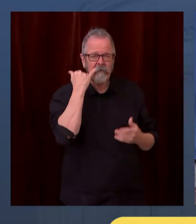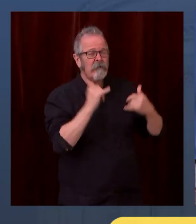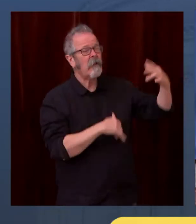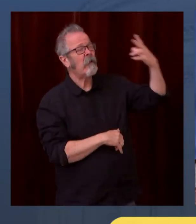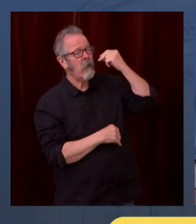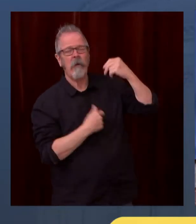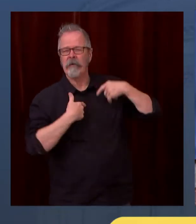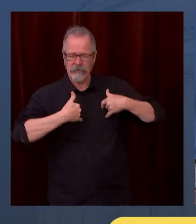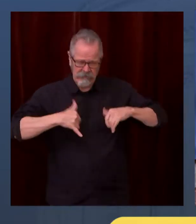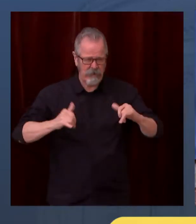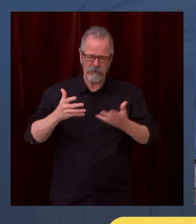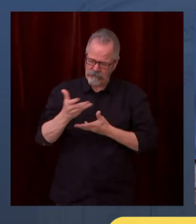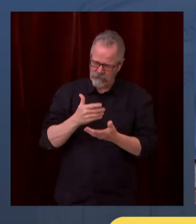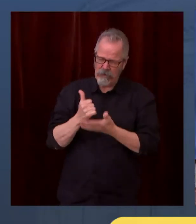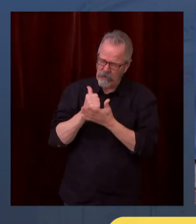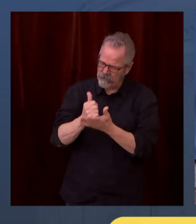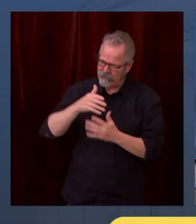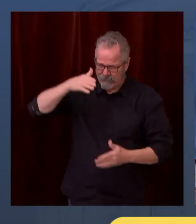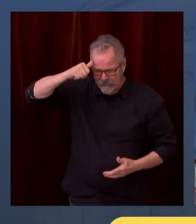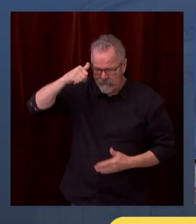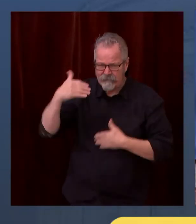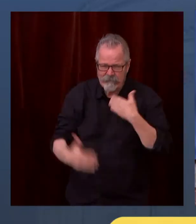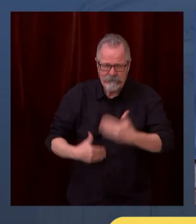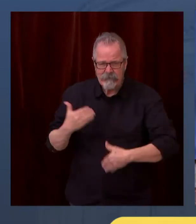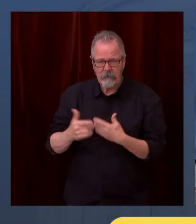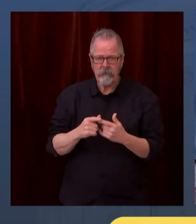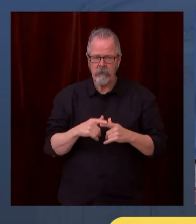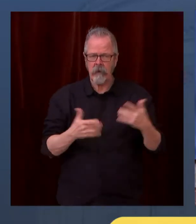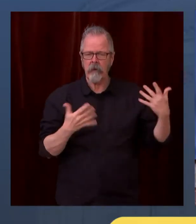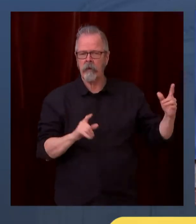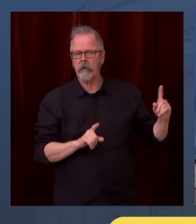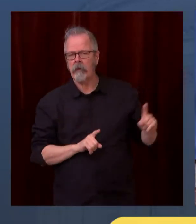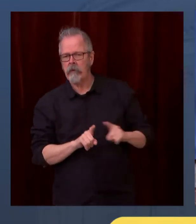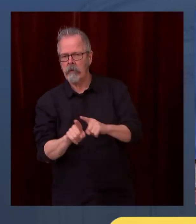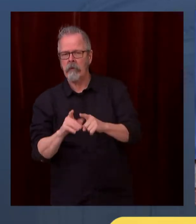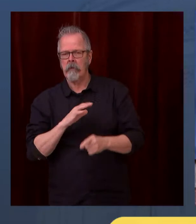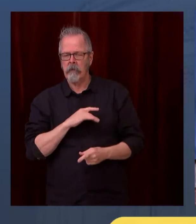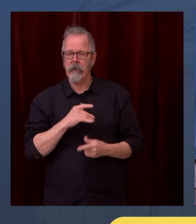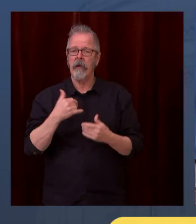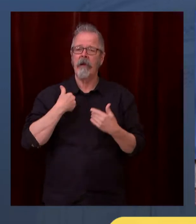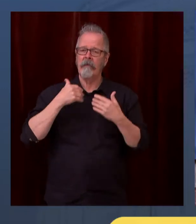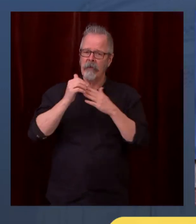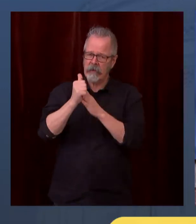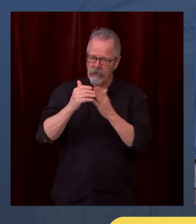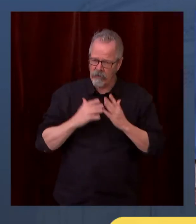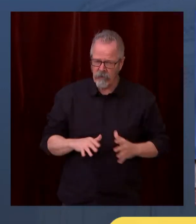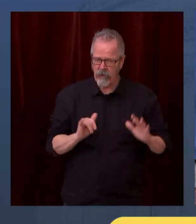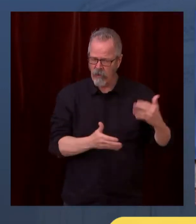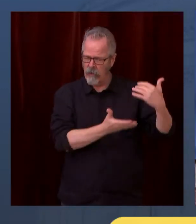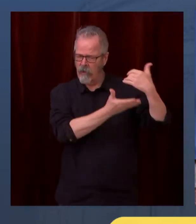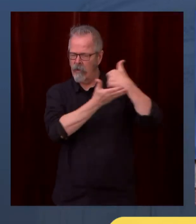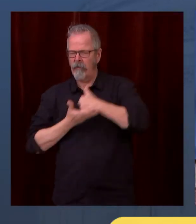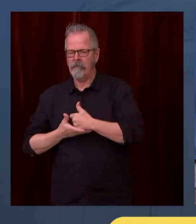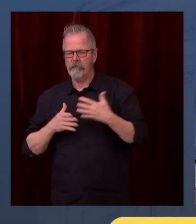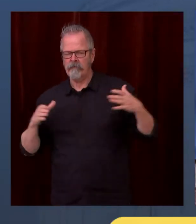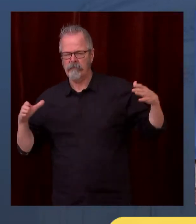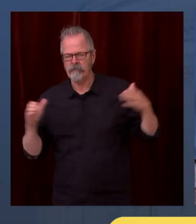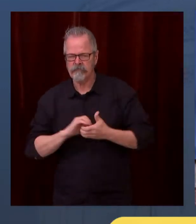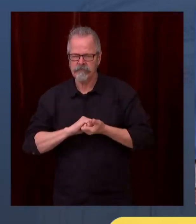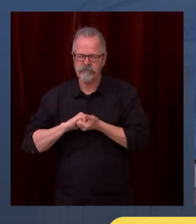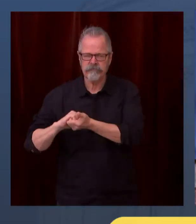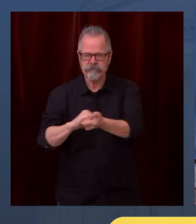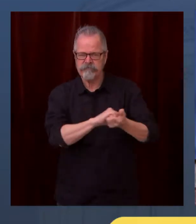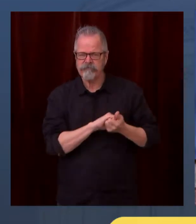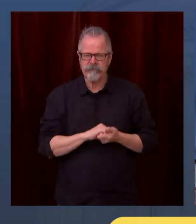a couple weeks ago with leaders in Malden about the assistance we've been providing in debris removal and